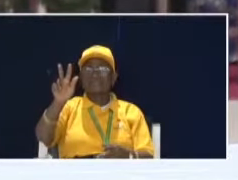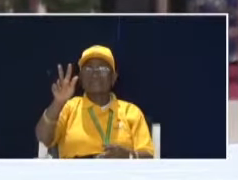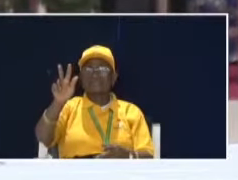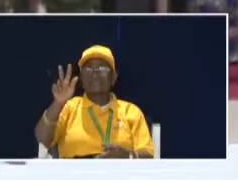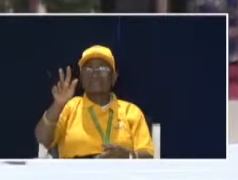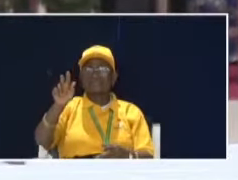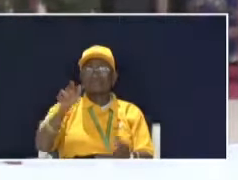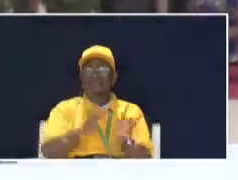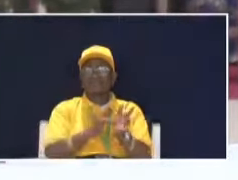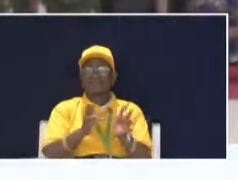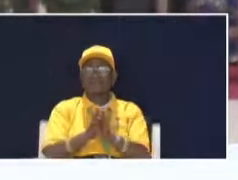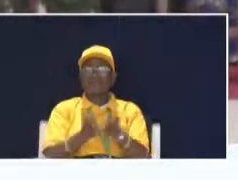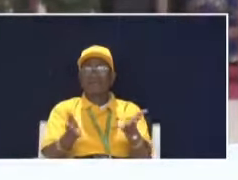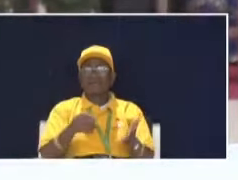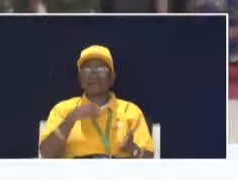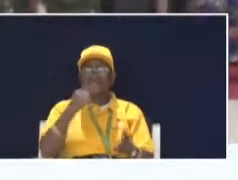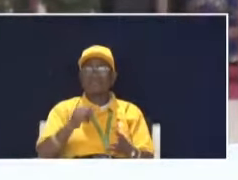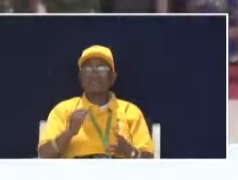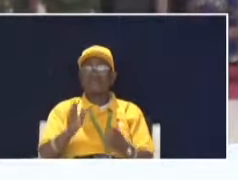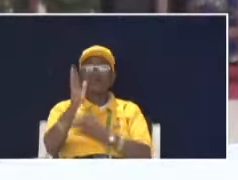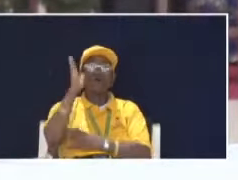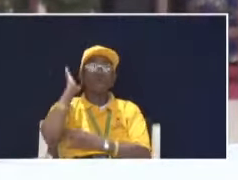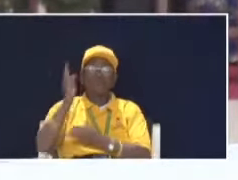the Bible says, God will arise